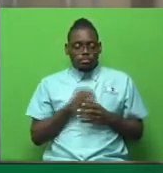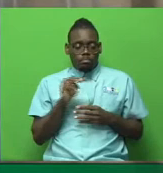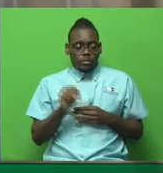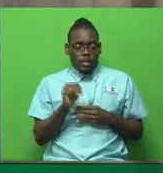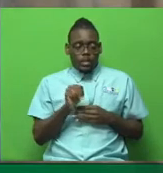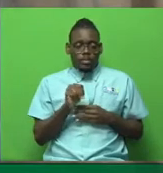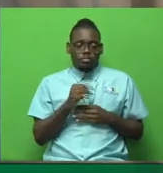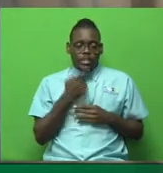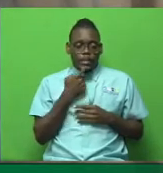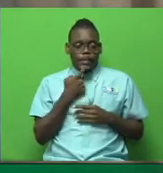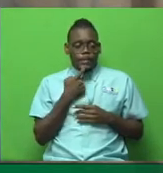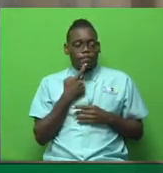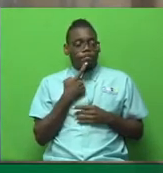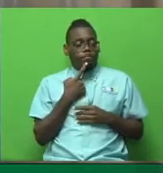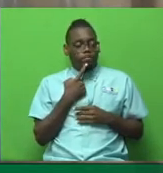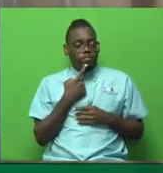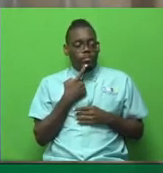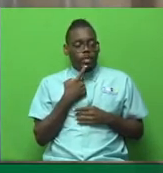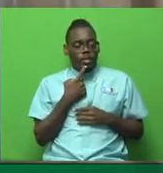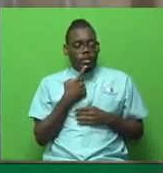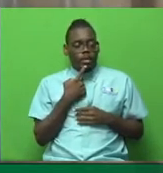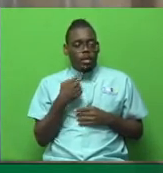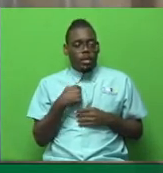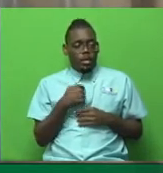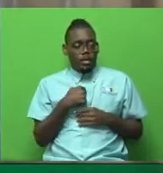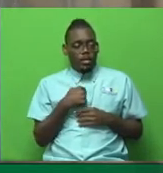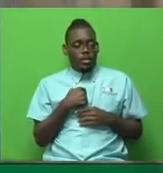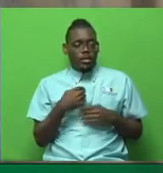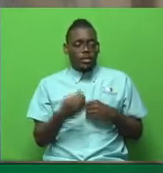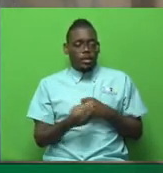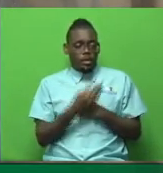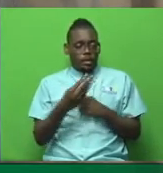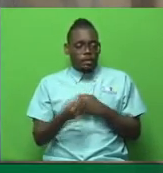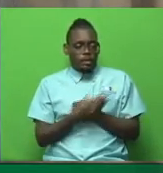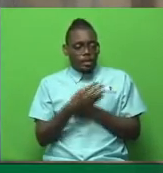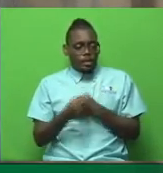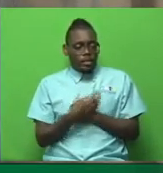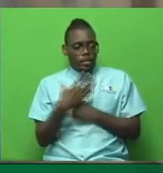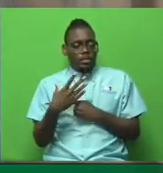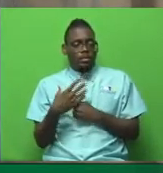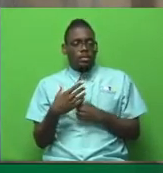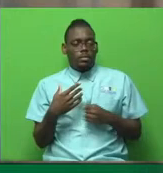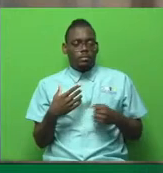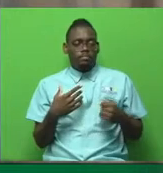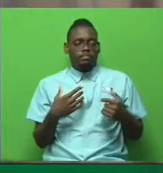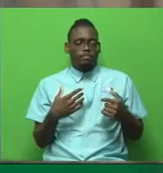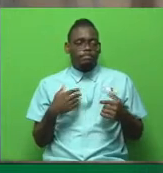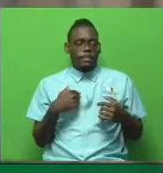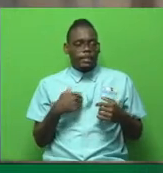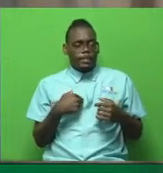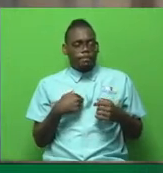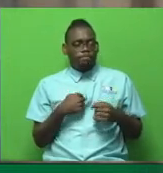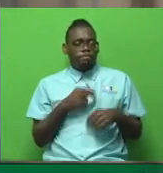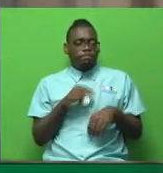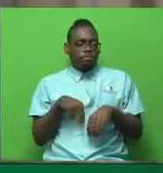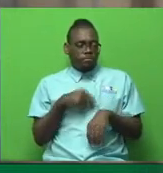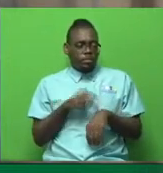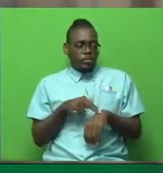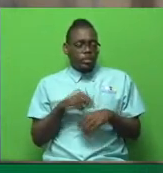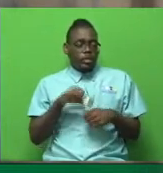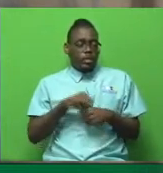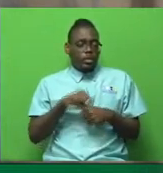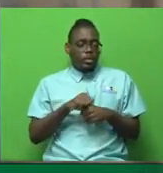until this country and I quote I am advised by the ministry of energy and energy industries that natural gas production has stabilized